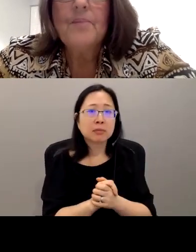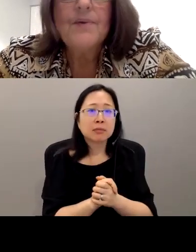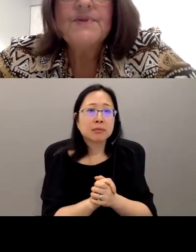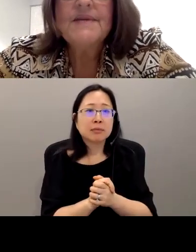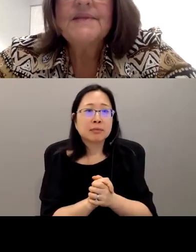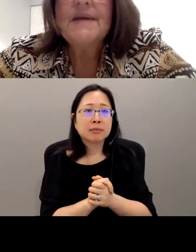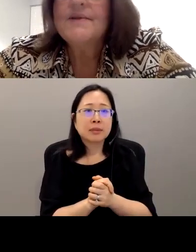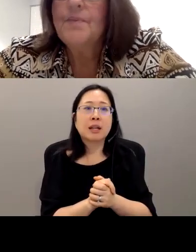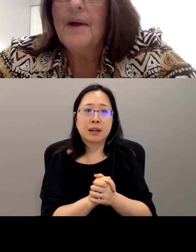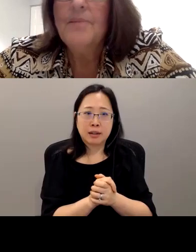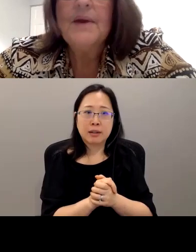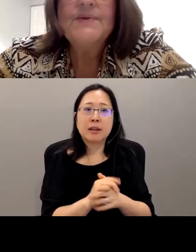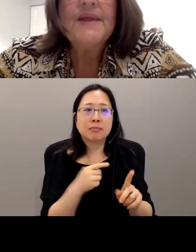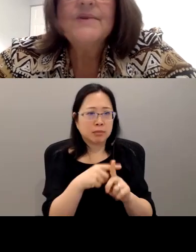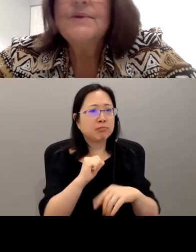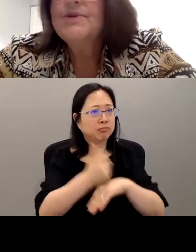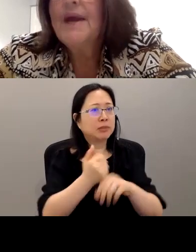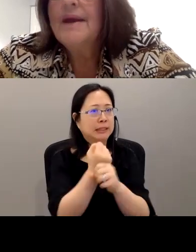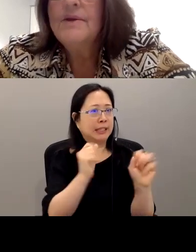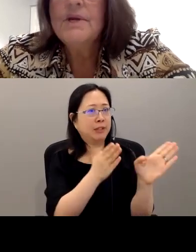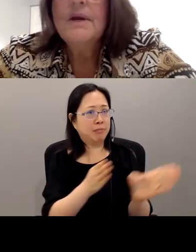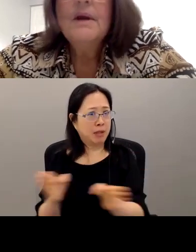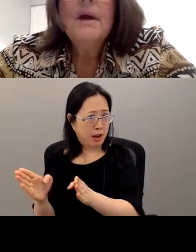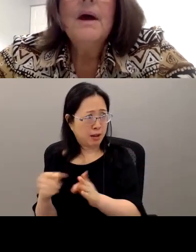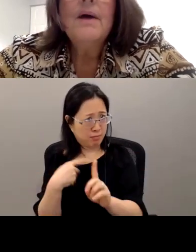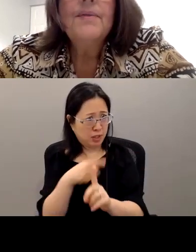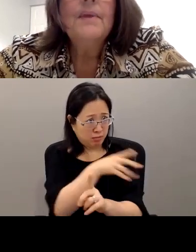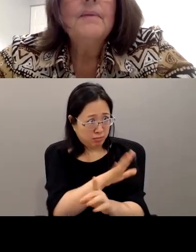throughout the process as well, because things could change.